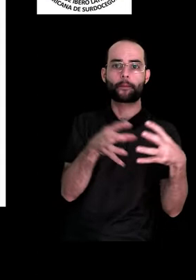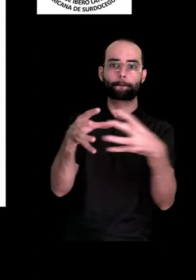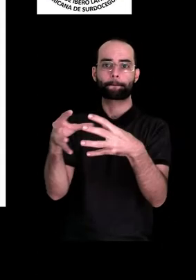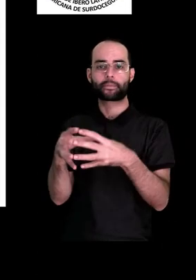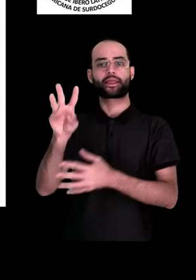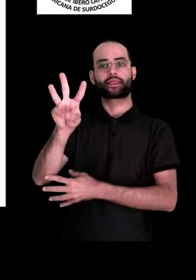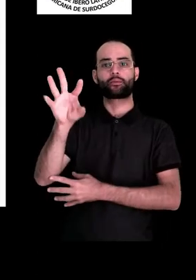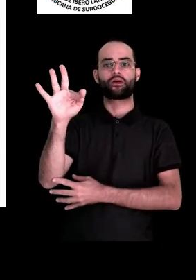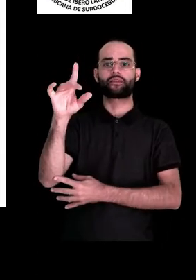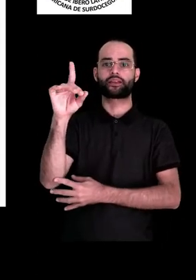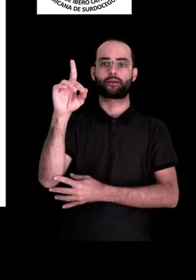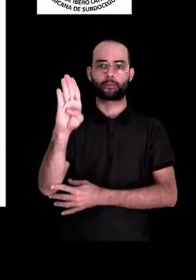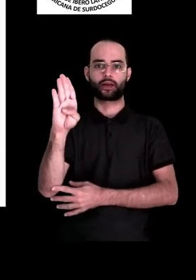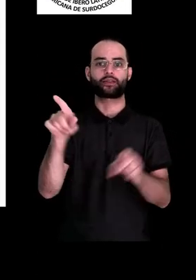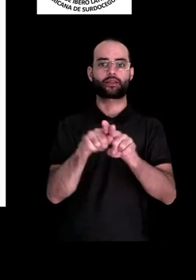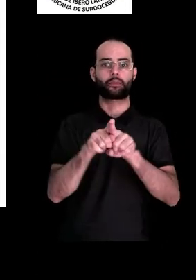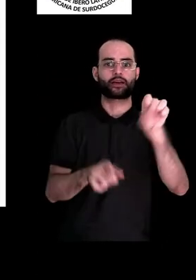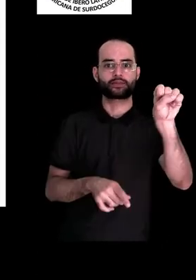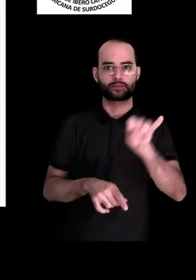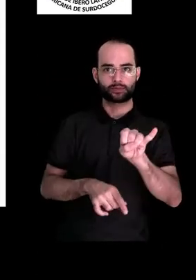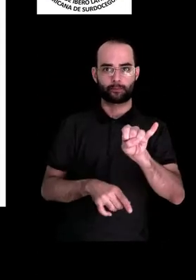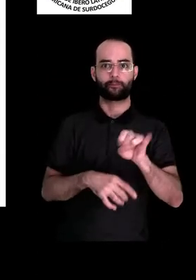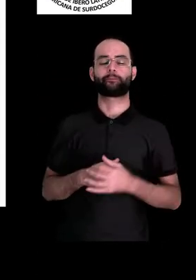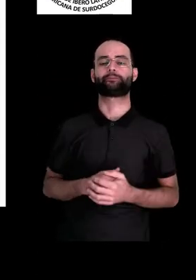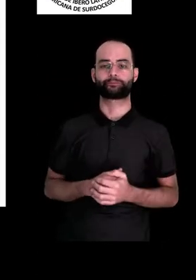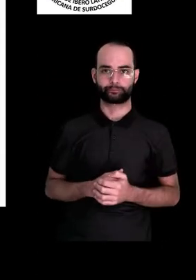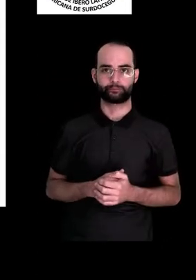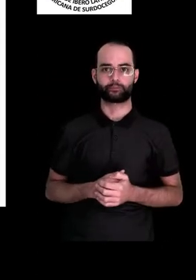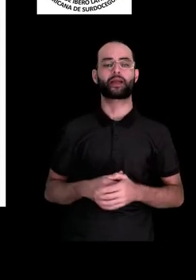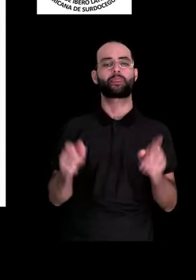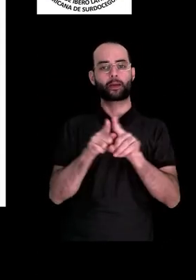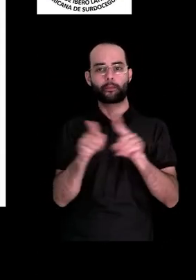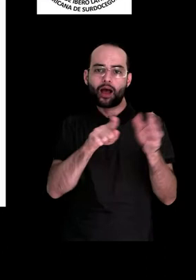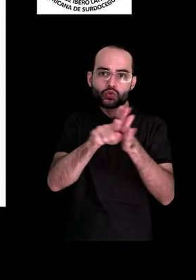of WFDB and Sense International, besides case studies.